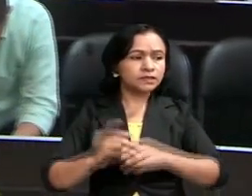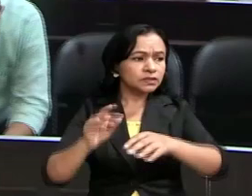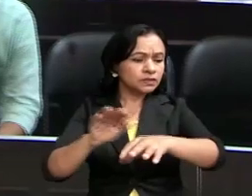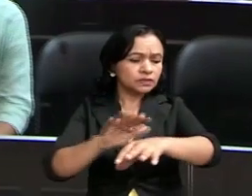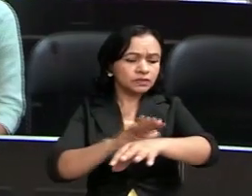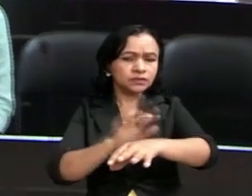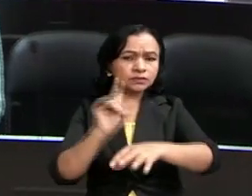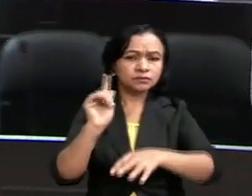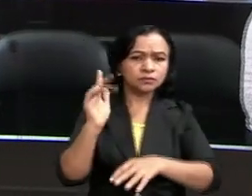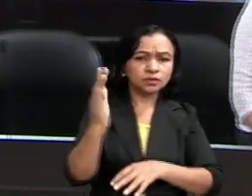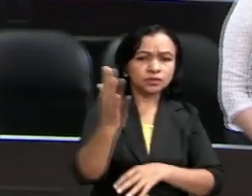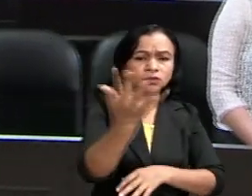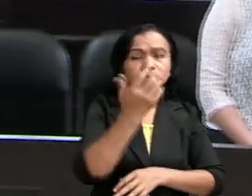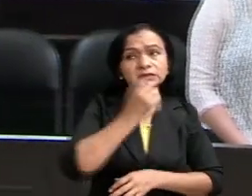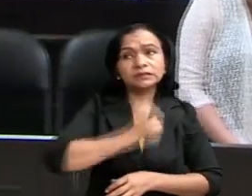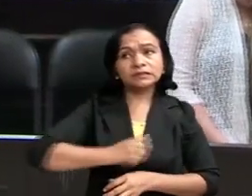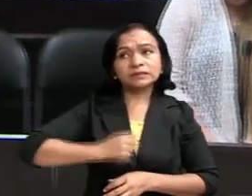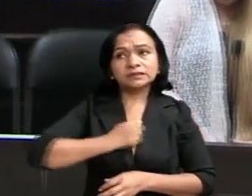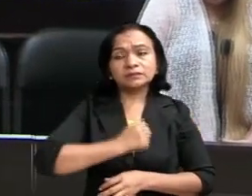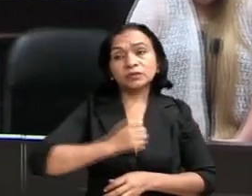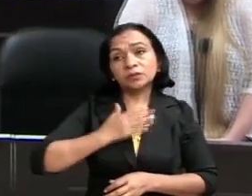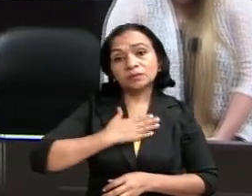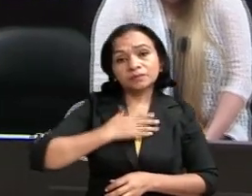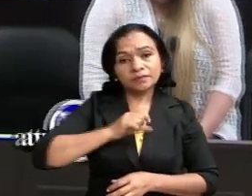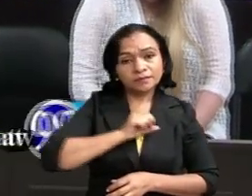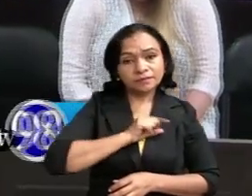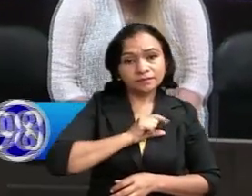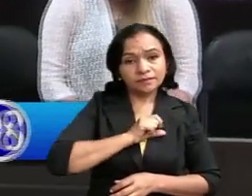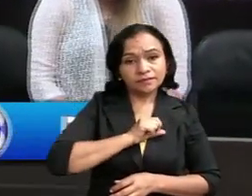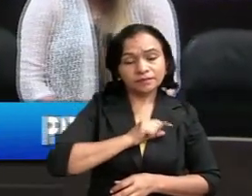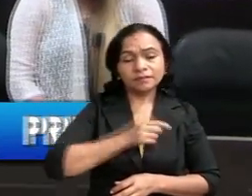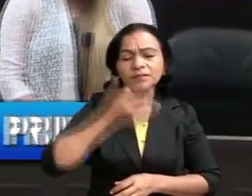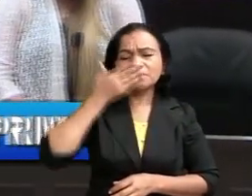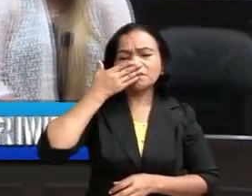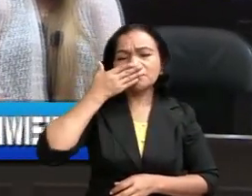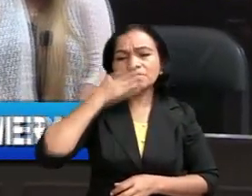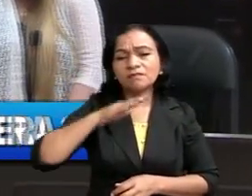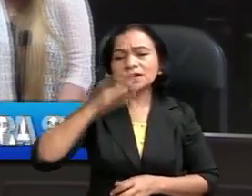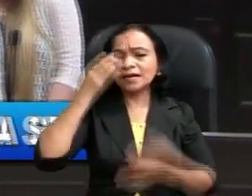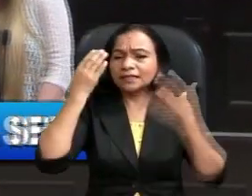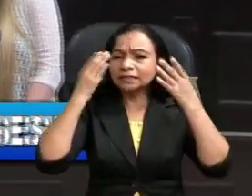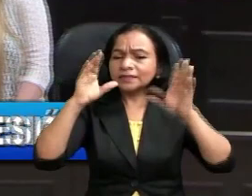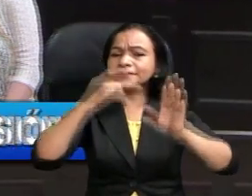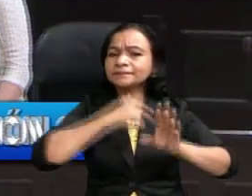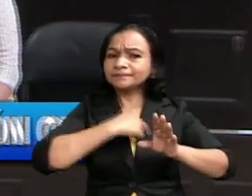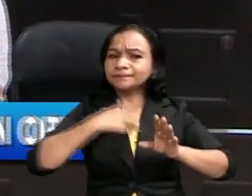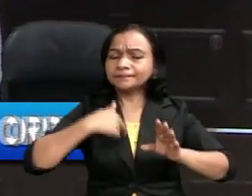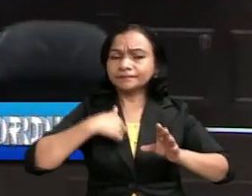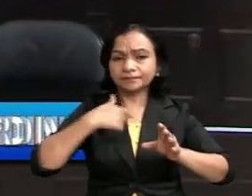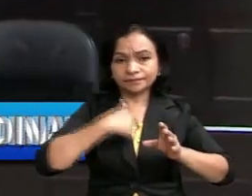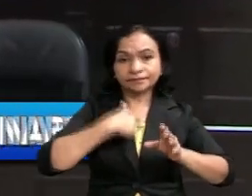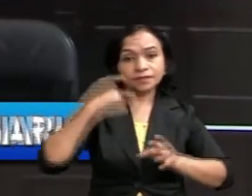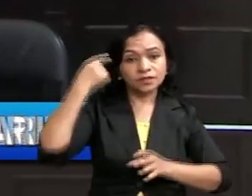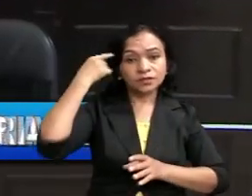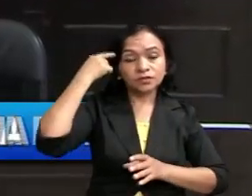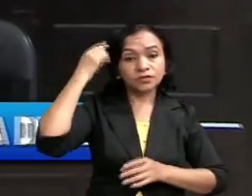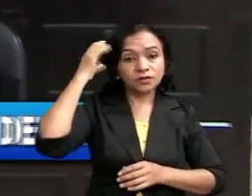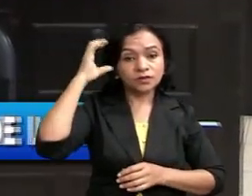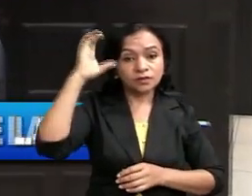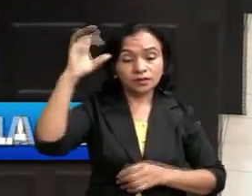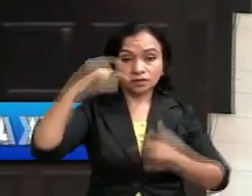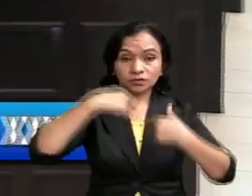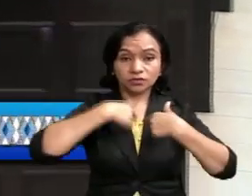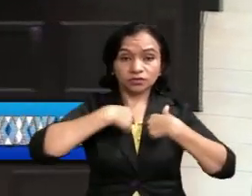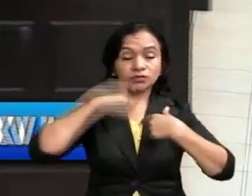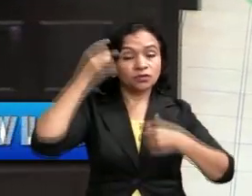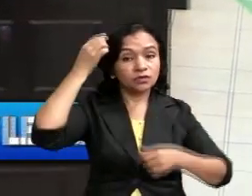pecados. And the things I've done. Las cosas que he hecho. But I believe. Pero yo creo. That Jesus